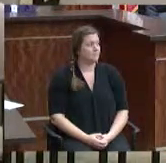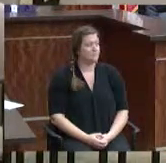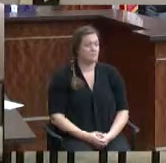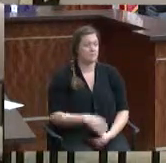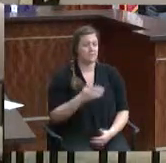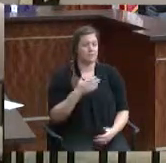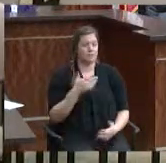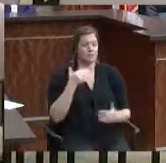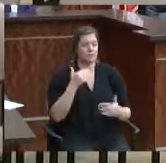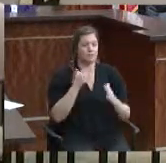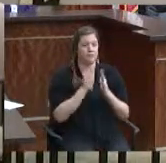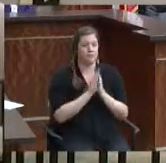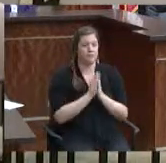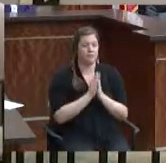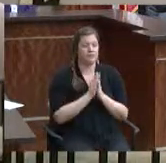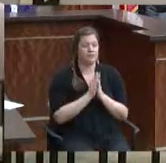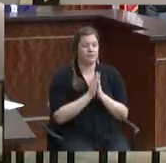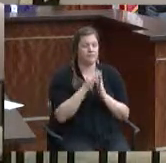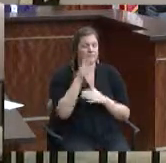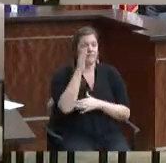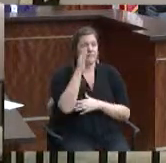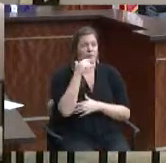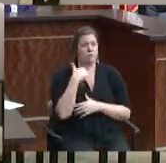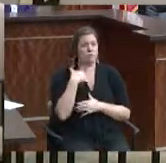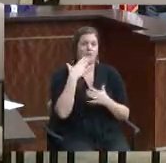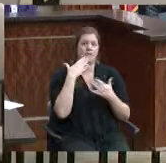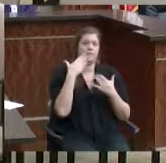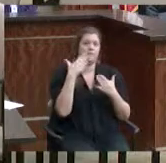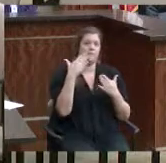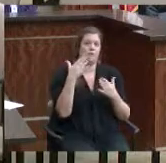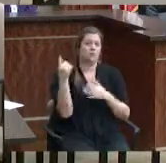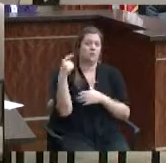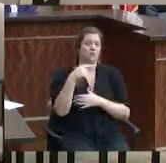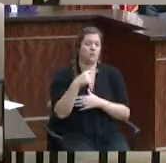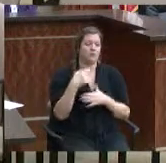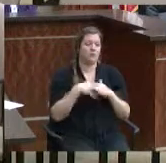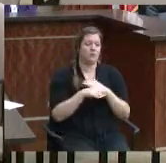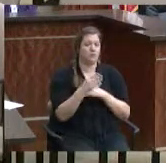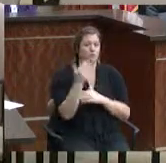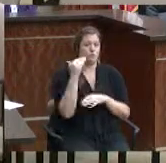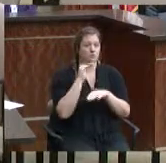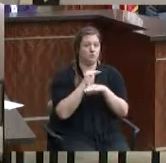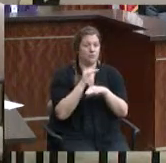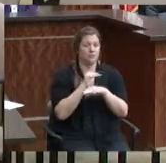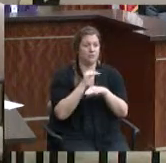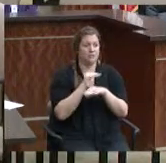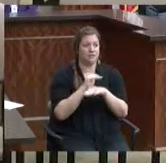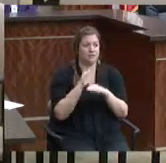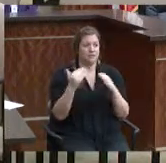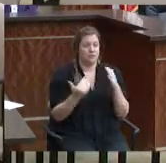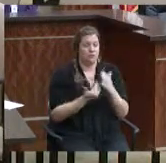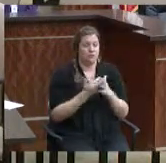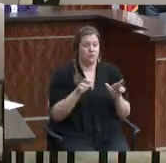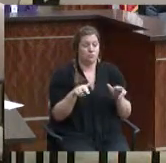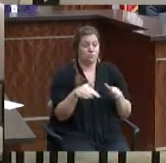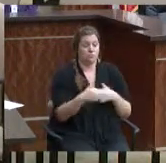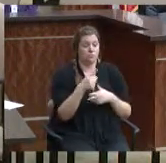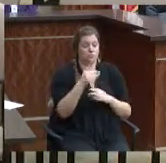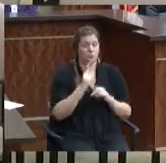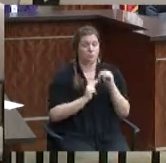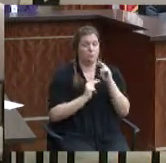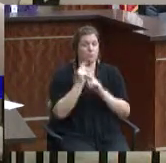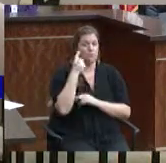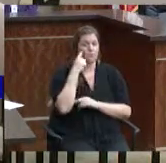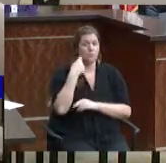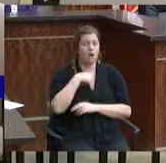Let's pray. Father, we are just so thankful that we can come before you tonight in this new room that you built